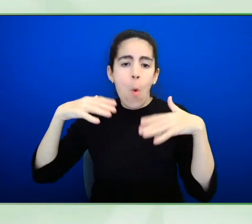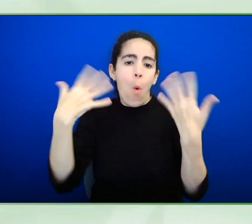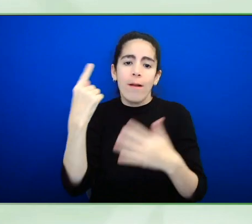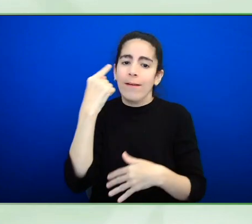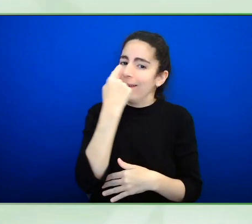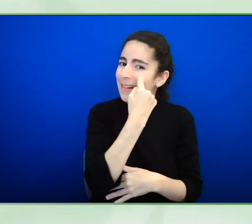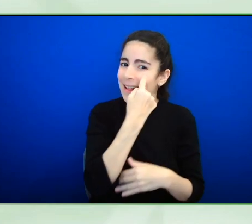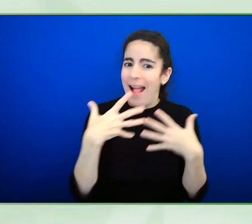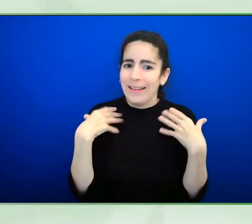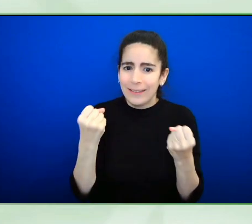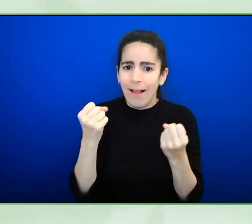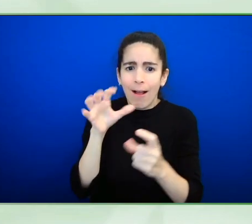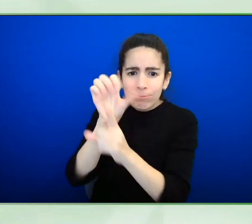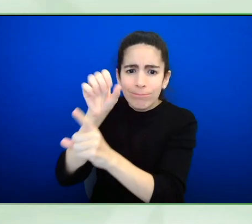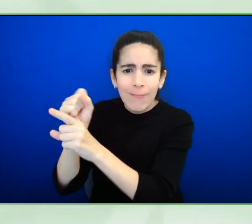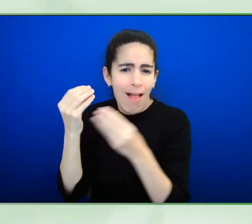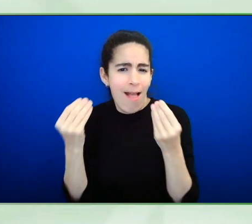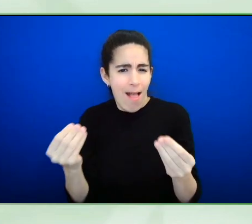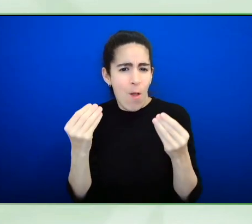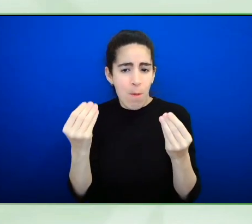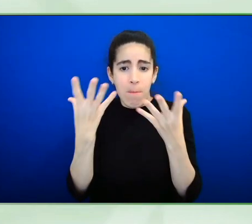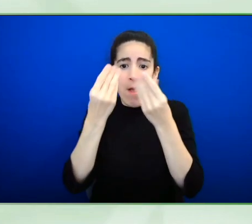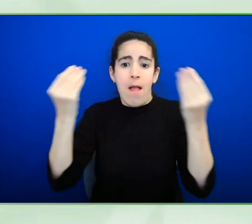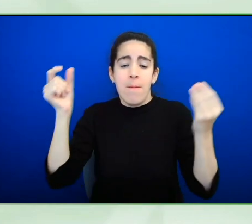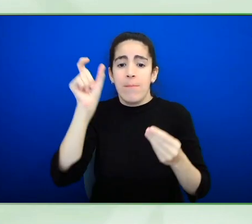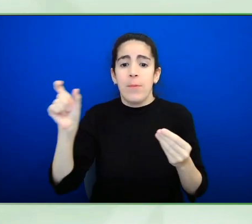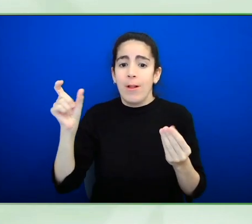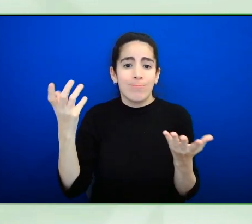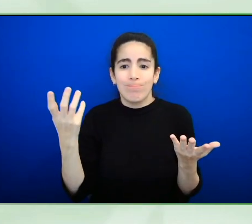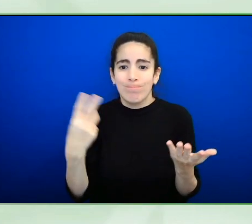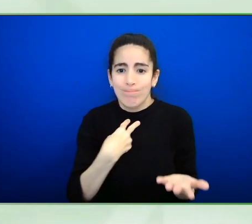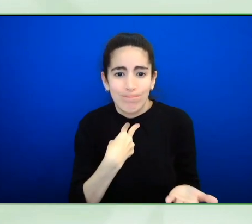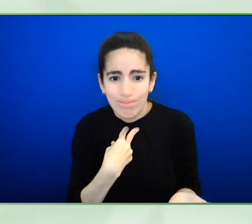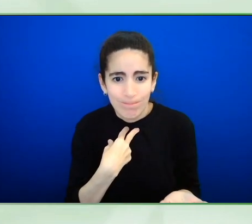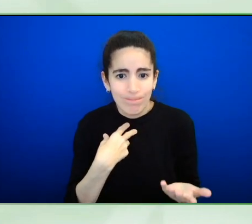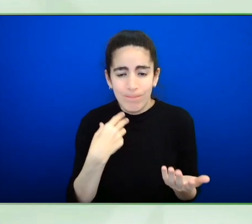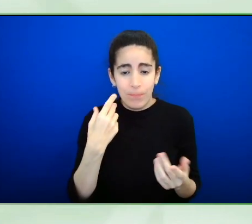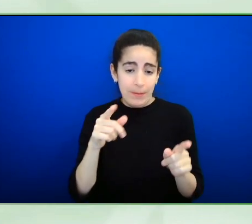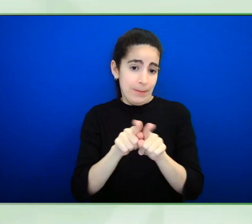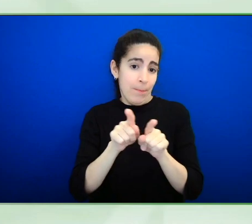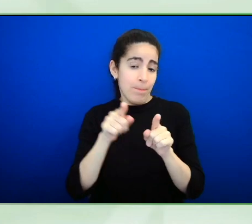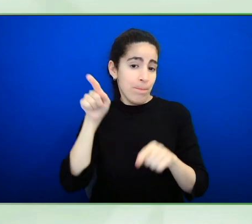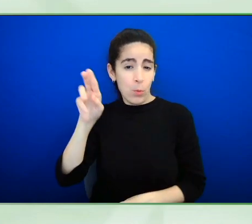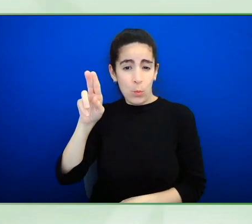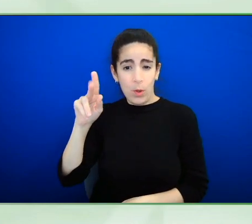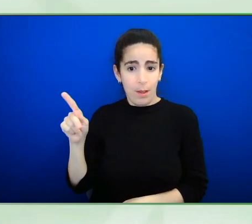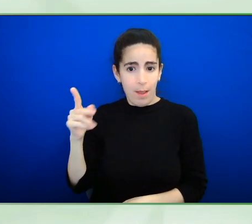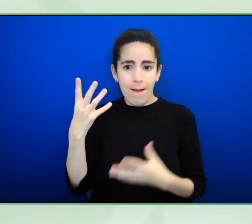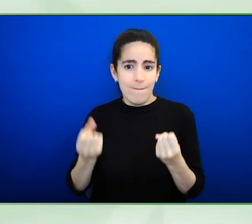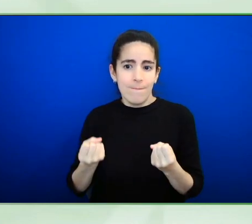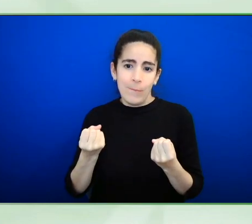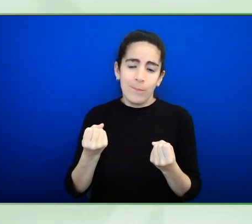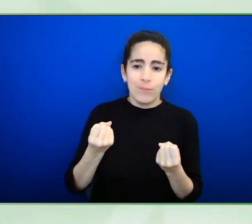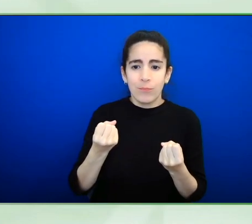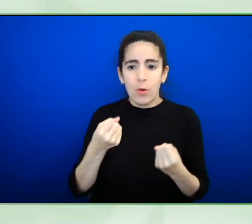get stuck at the next thing. So in the UK, we have a problem with, for example, prostate cancer checking,